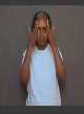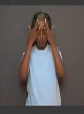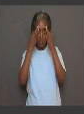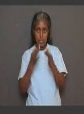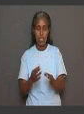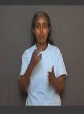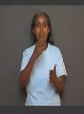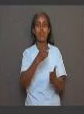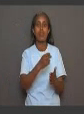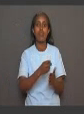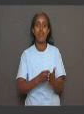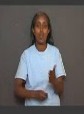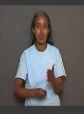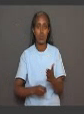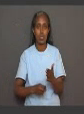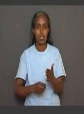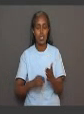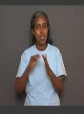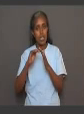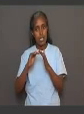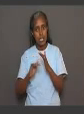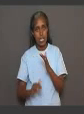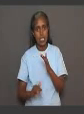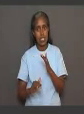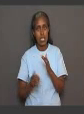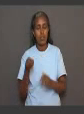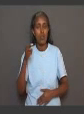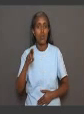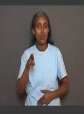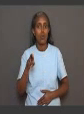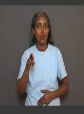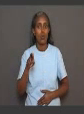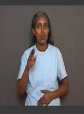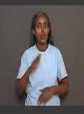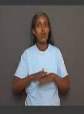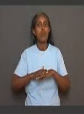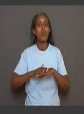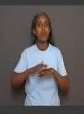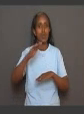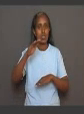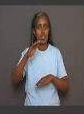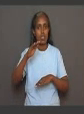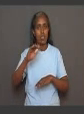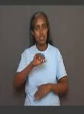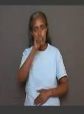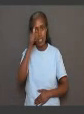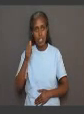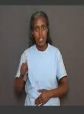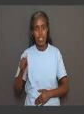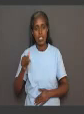way to determine values that are less than or more